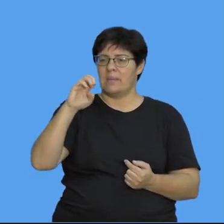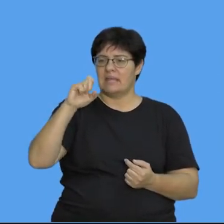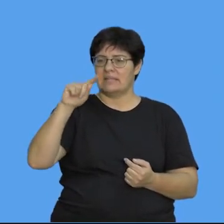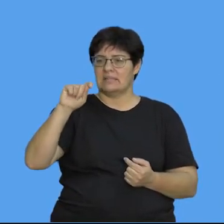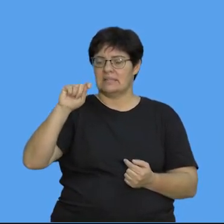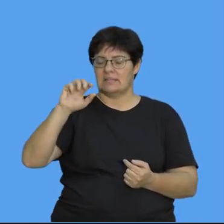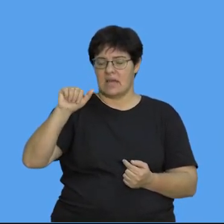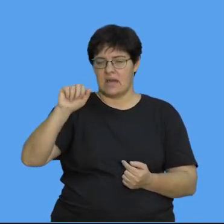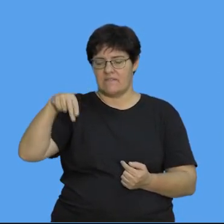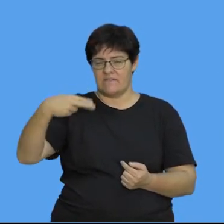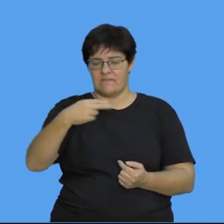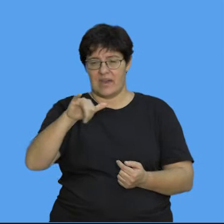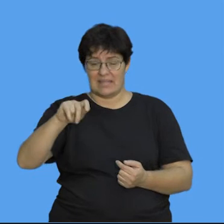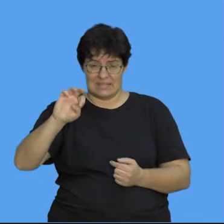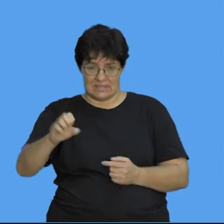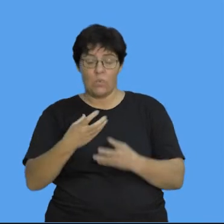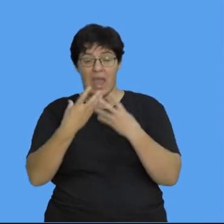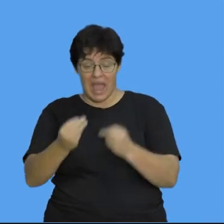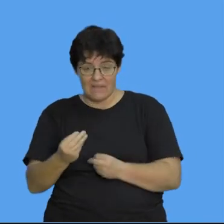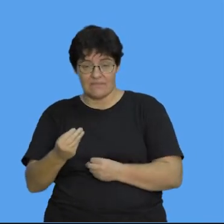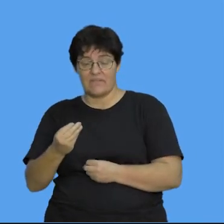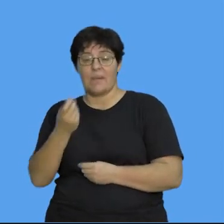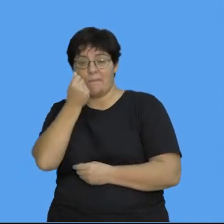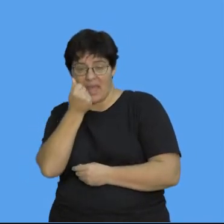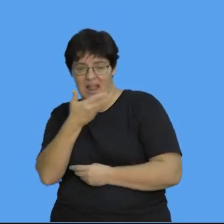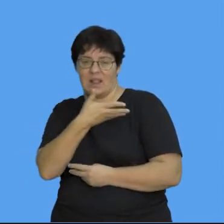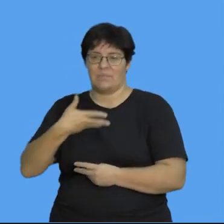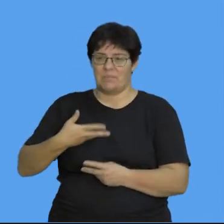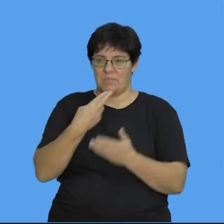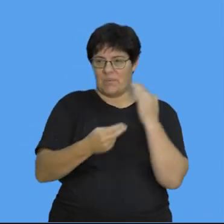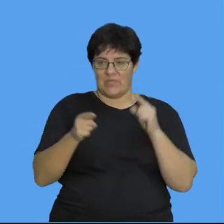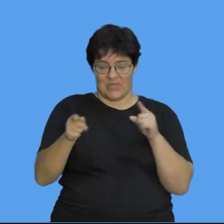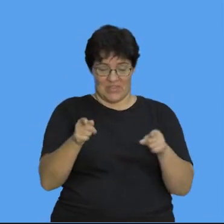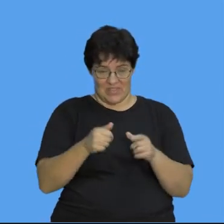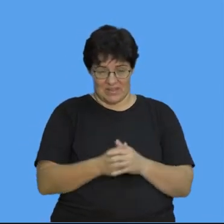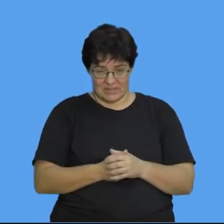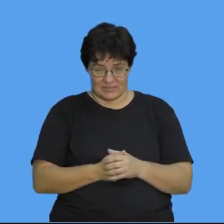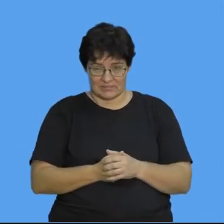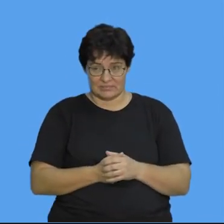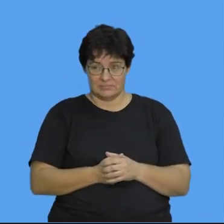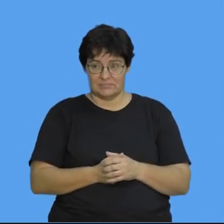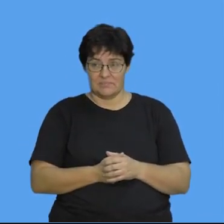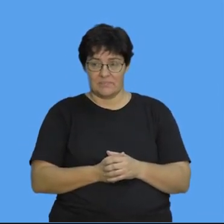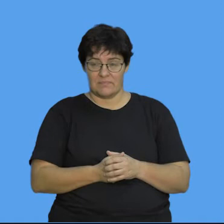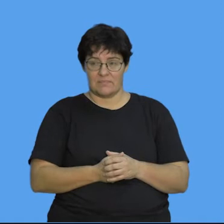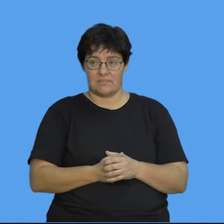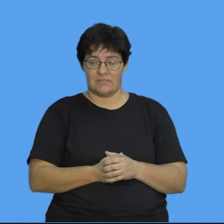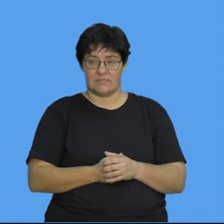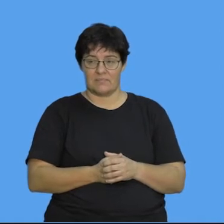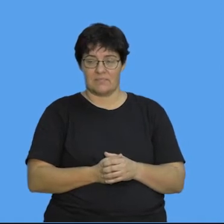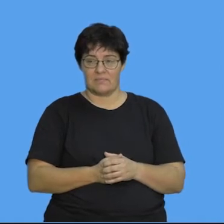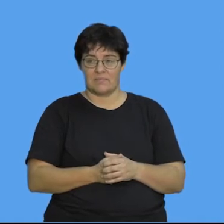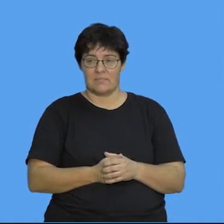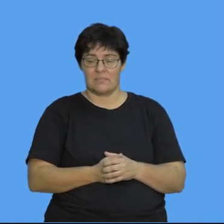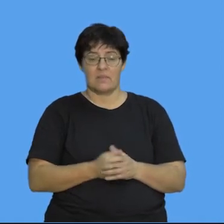the gametophyte. And on the gametophyte is male and female. Okay, let me